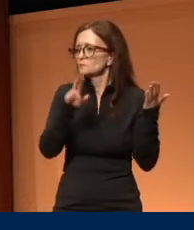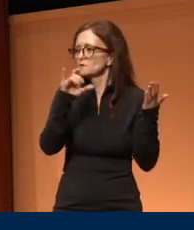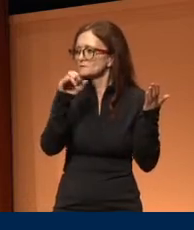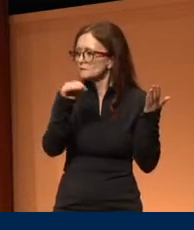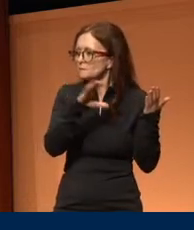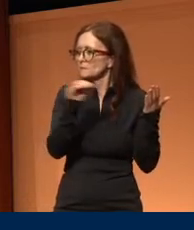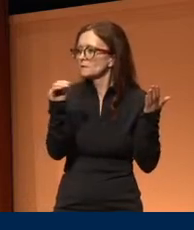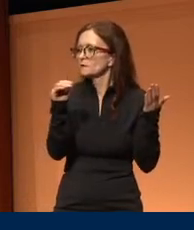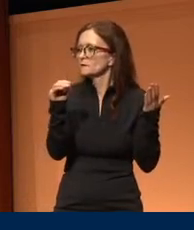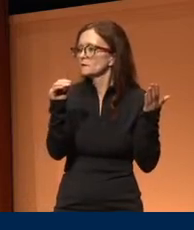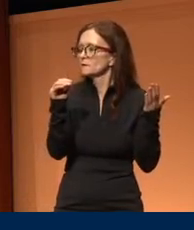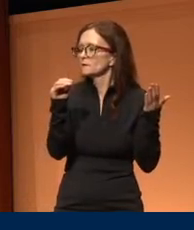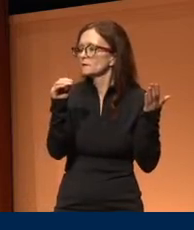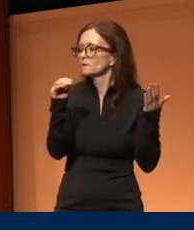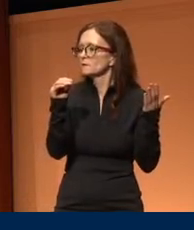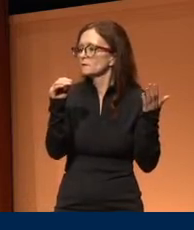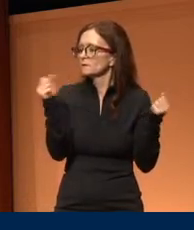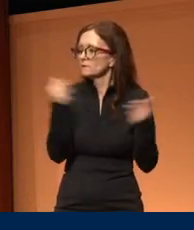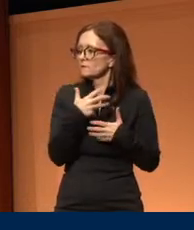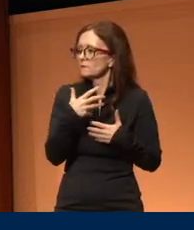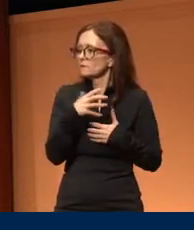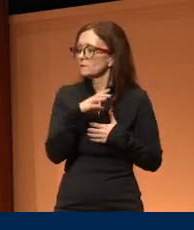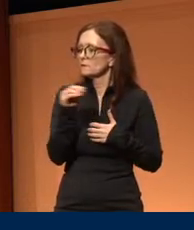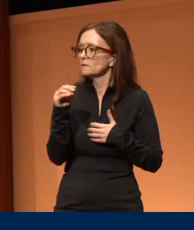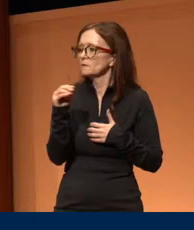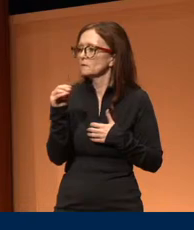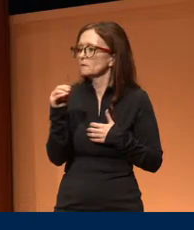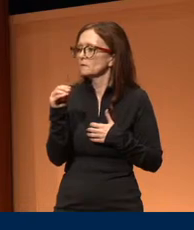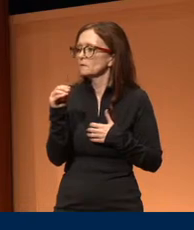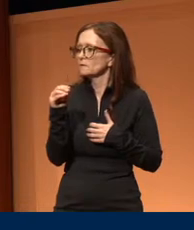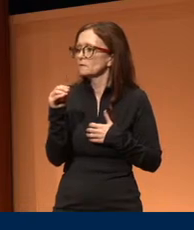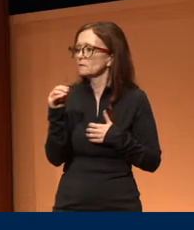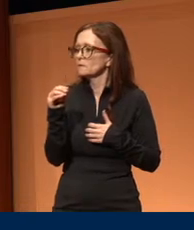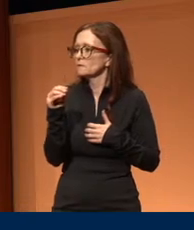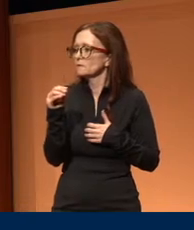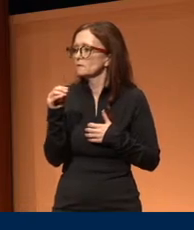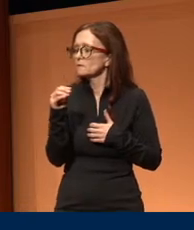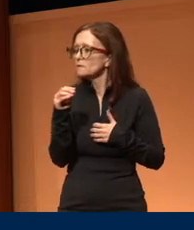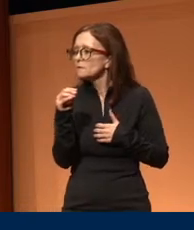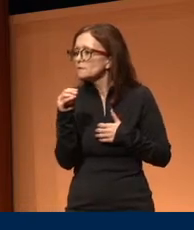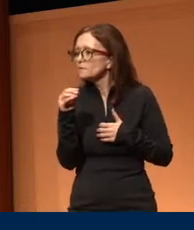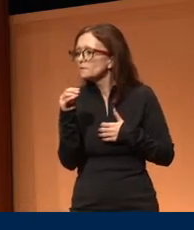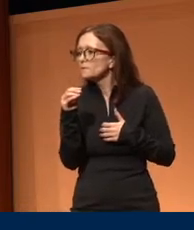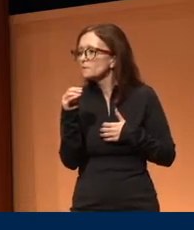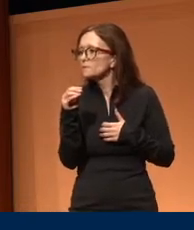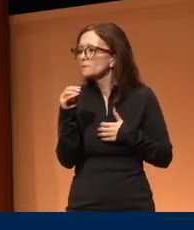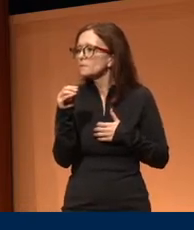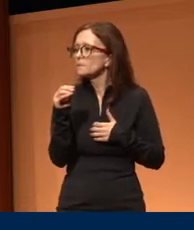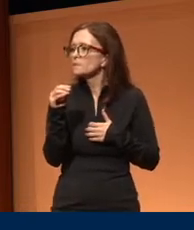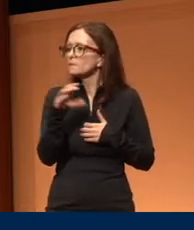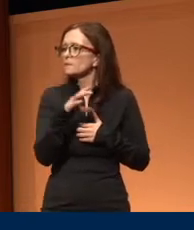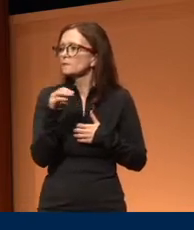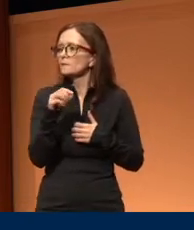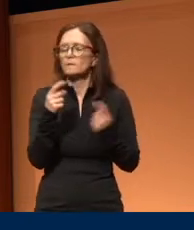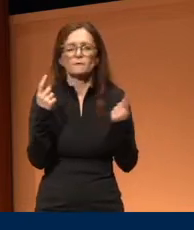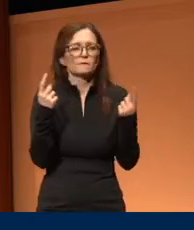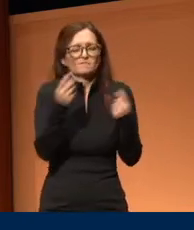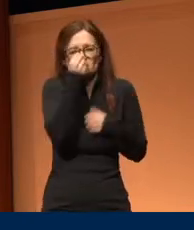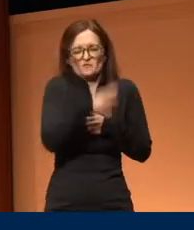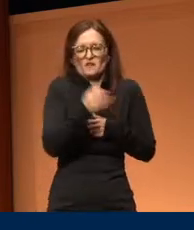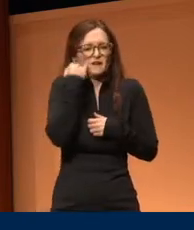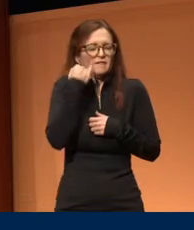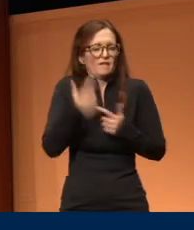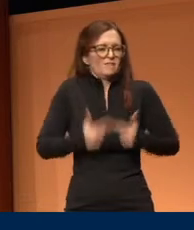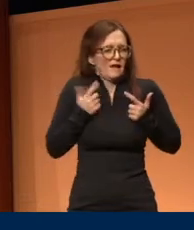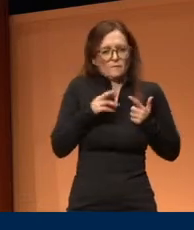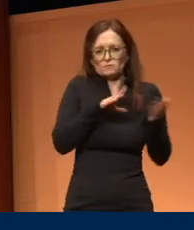and ignorance, whereas for Nazis it's not, like Arendt said like, they're fearless. They don't care if they're alive